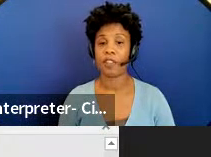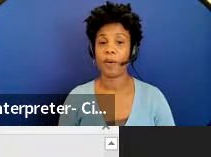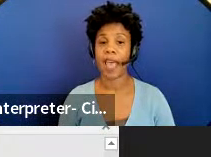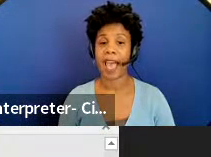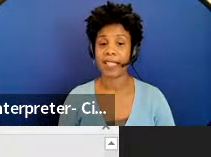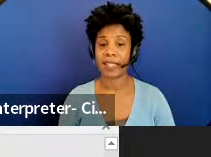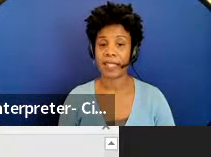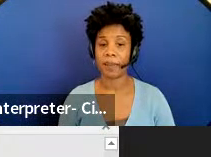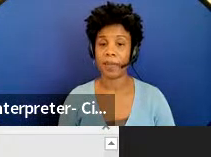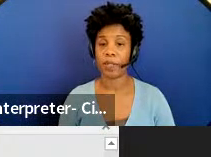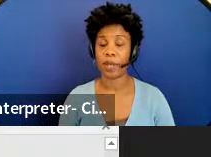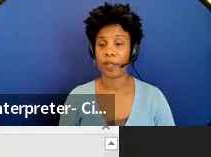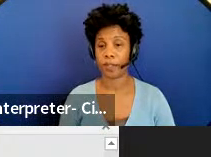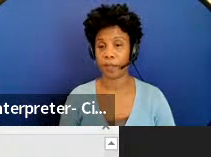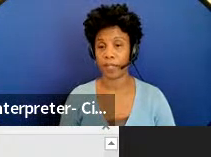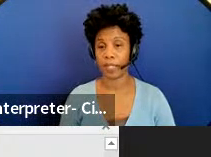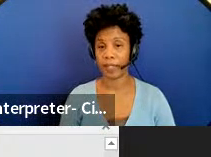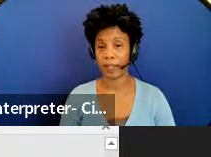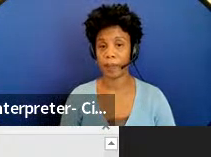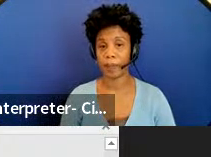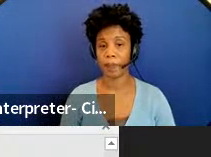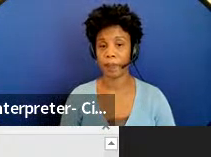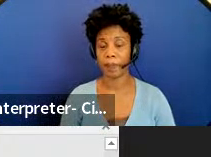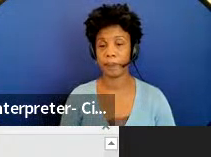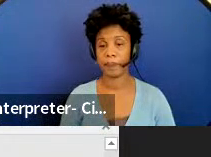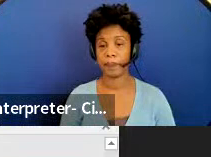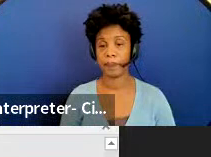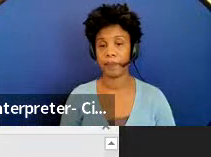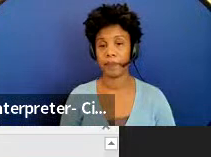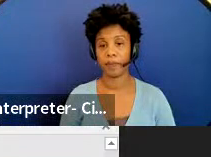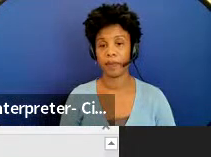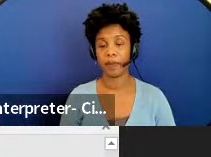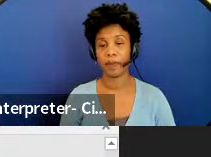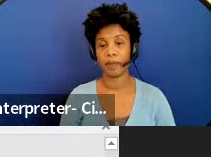and also accessing mental health services.